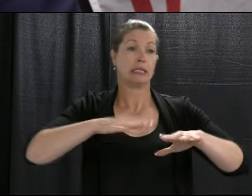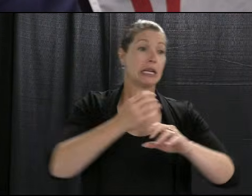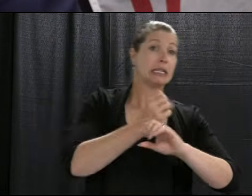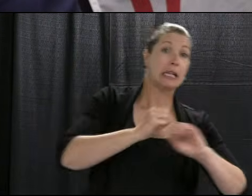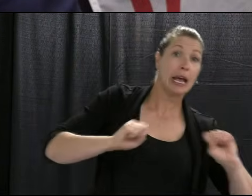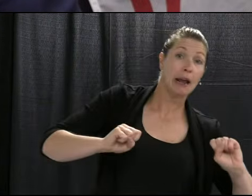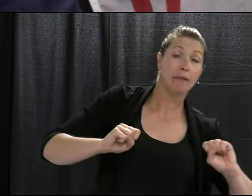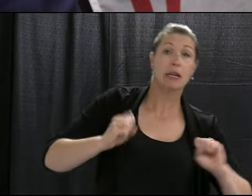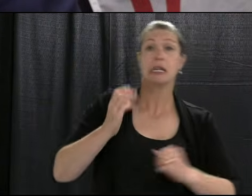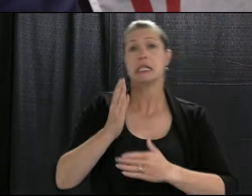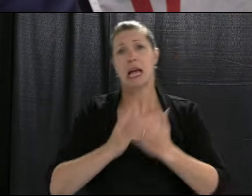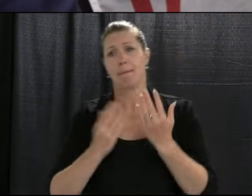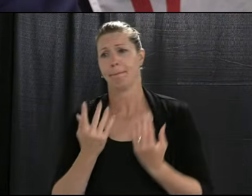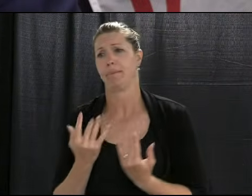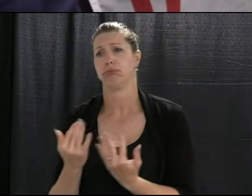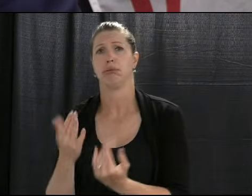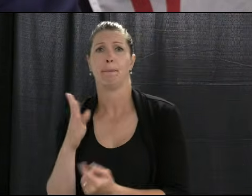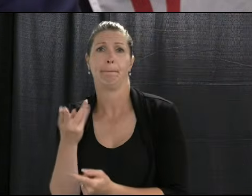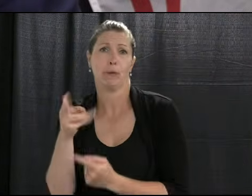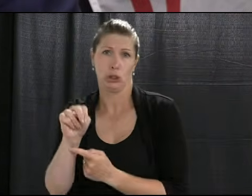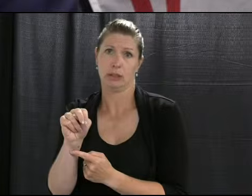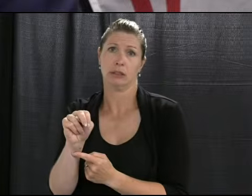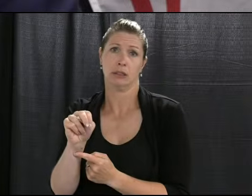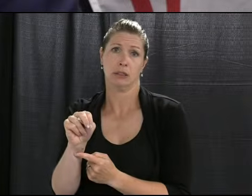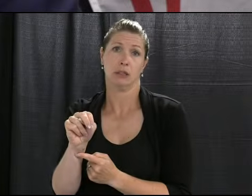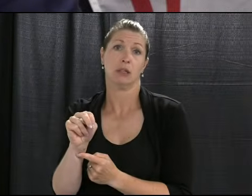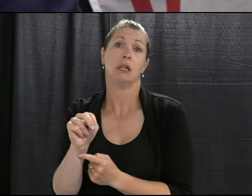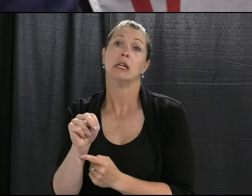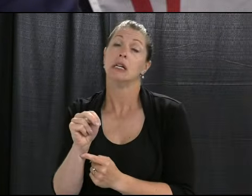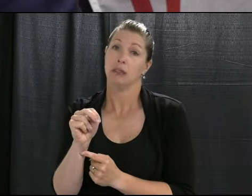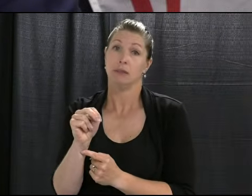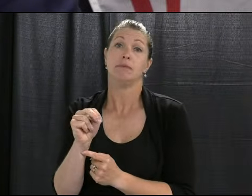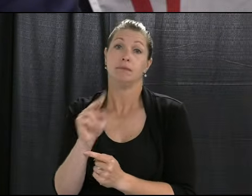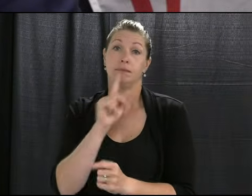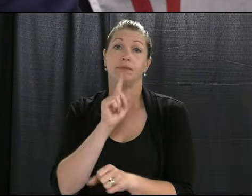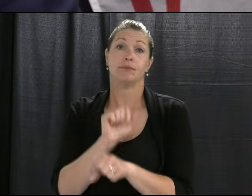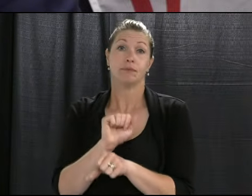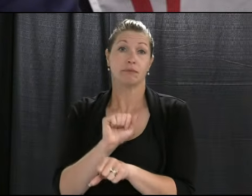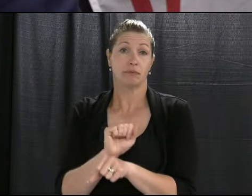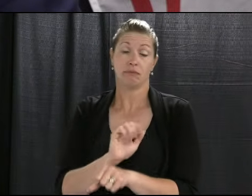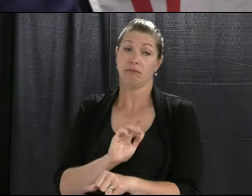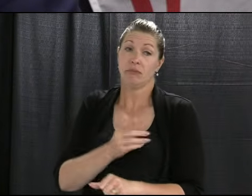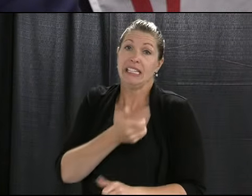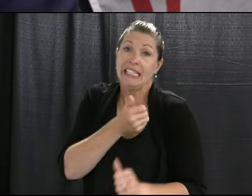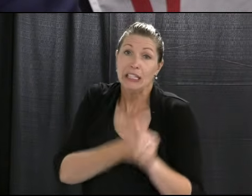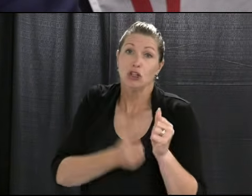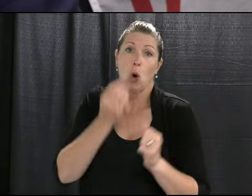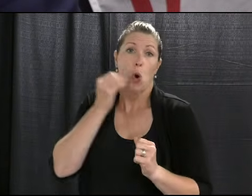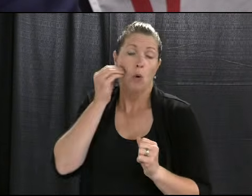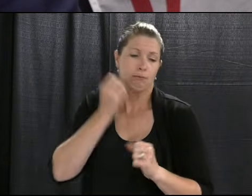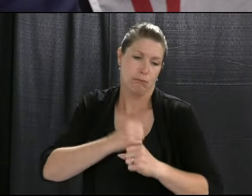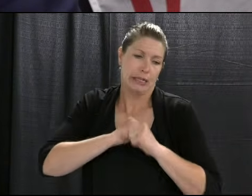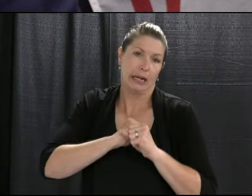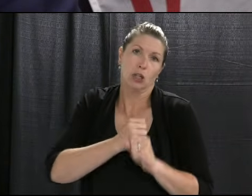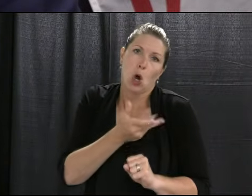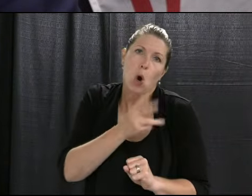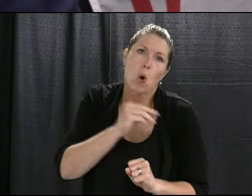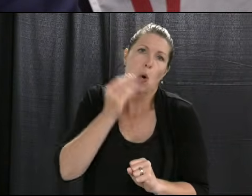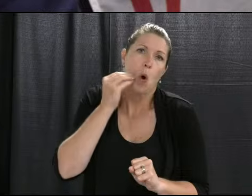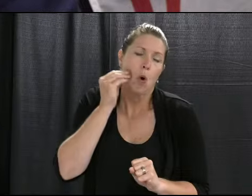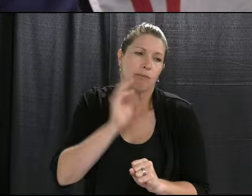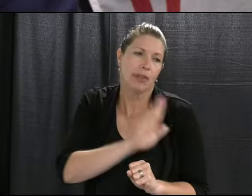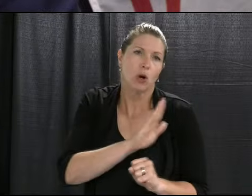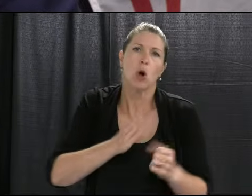saved. Sometimes that's attributed to property owners that have really done their own work to protect their own homes, neighborhoods,